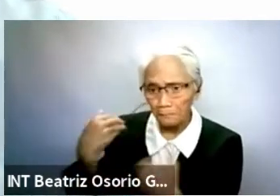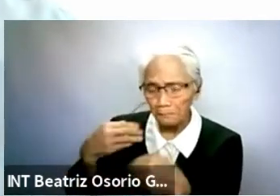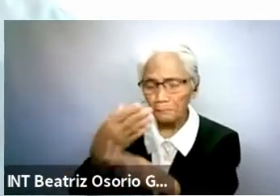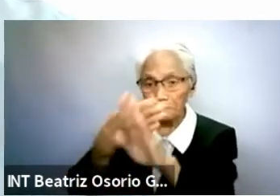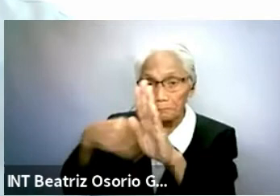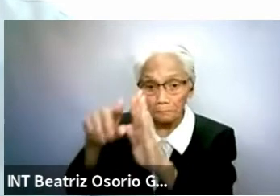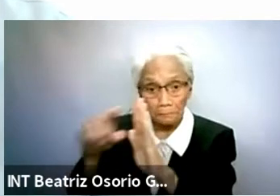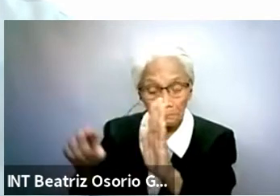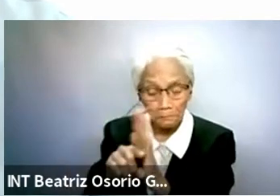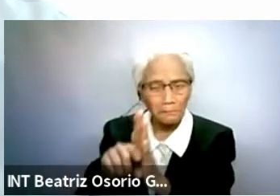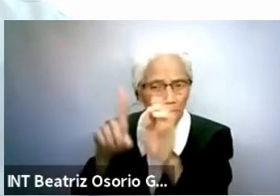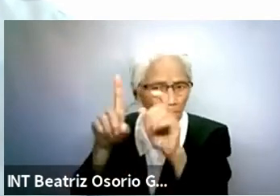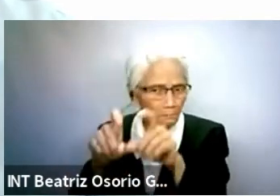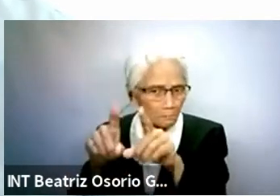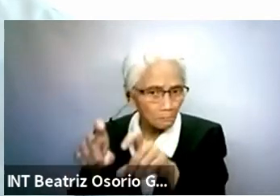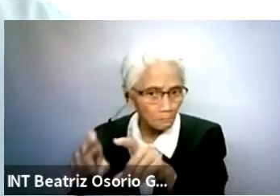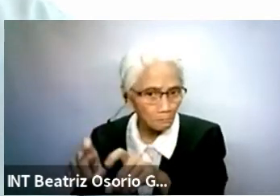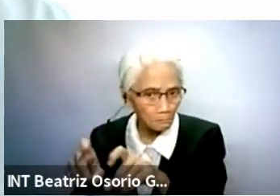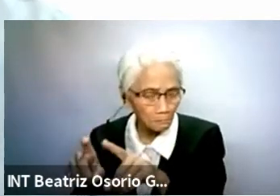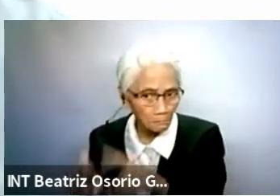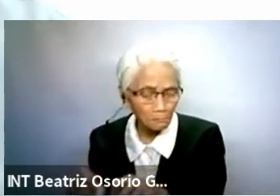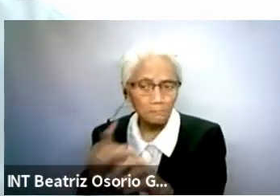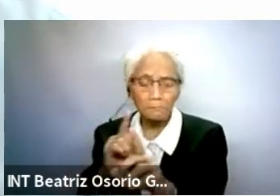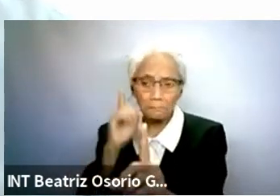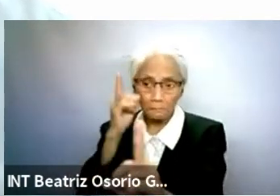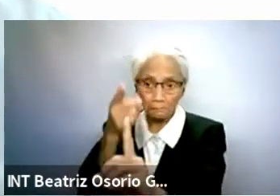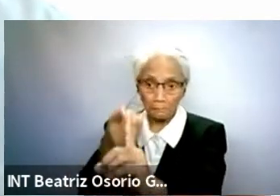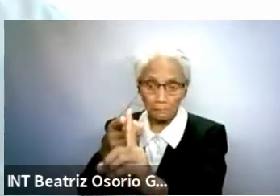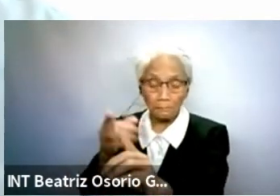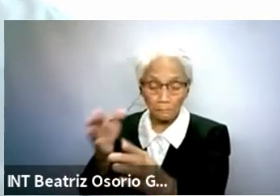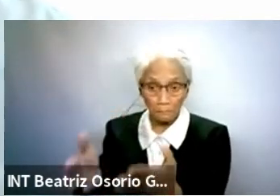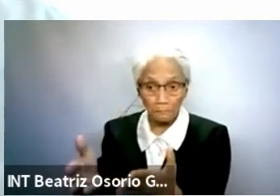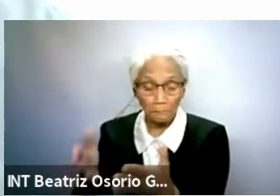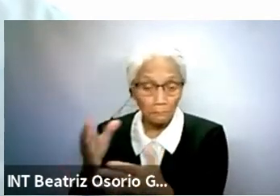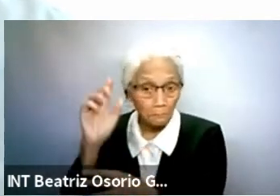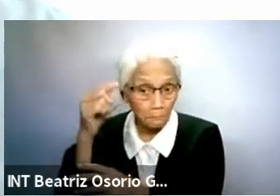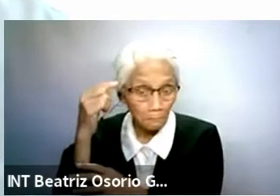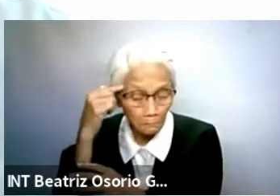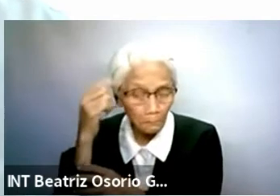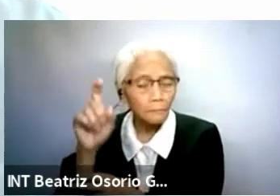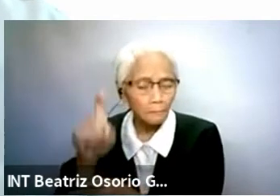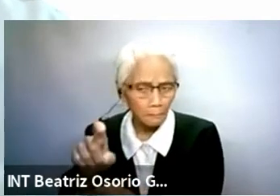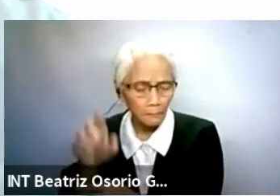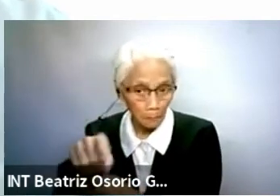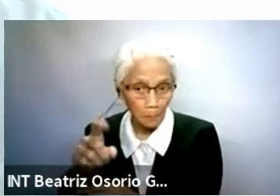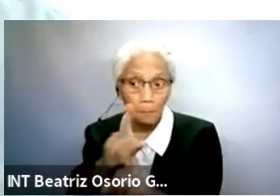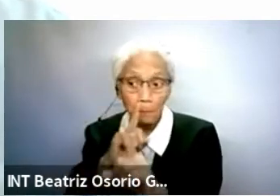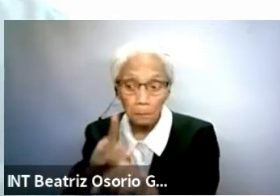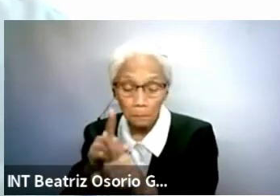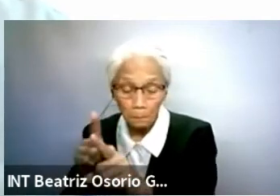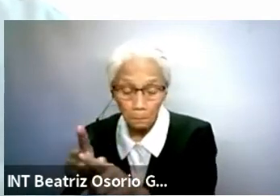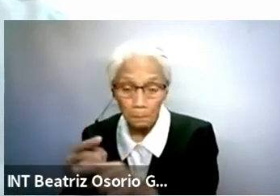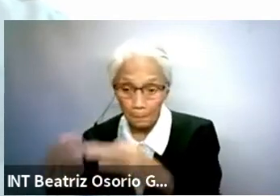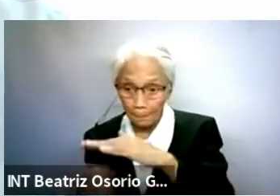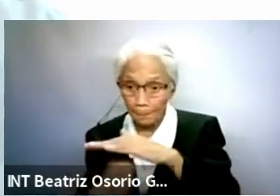the inquiries that it addresses to governments, and it expects them to answer these inquiries on the basis of